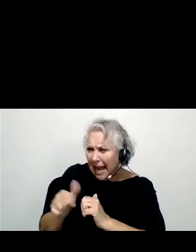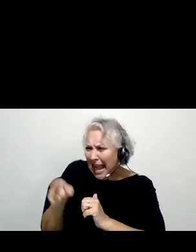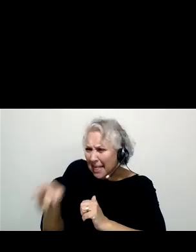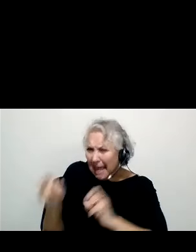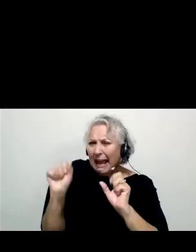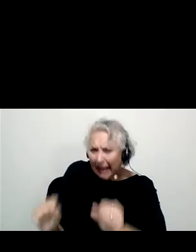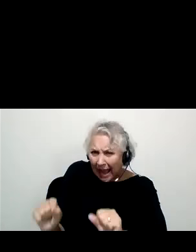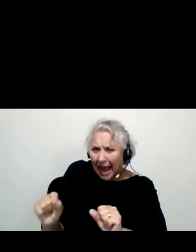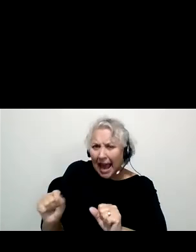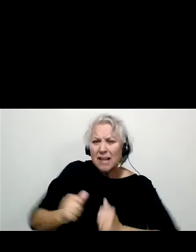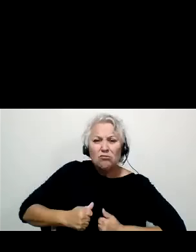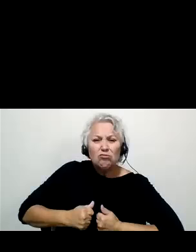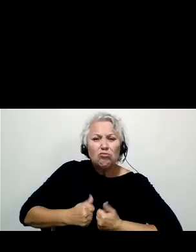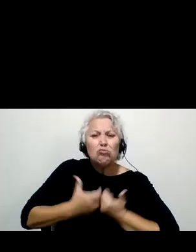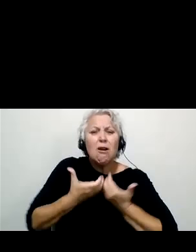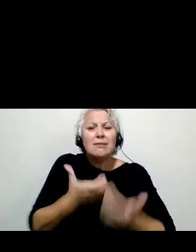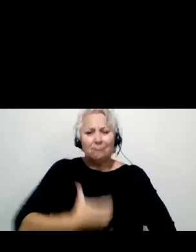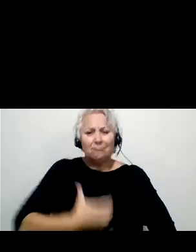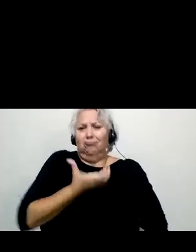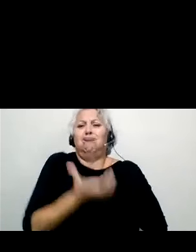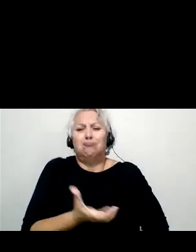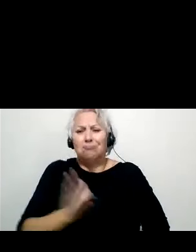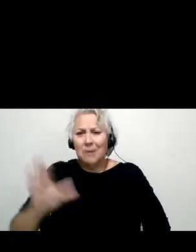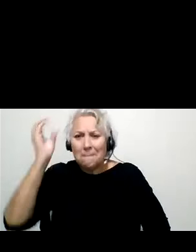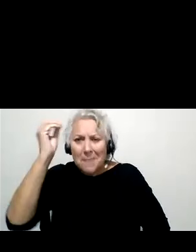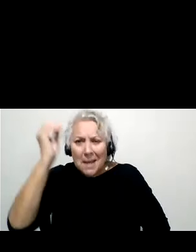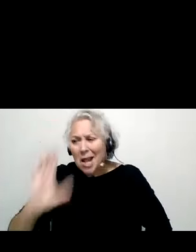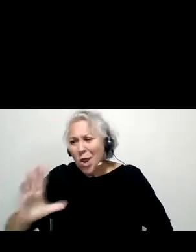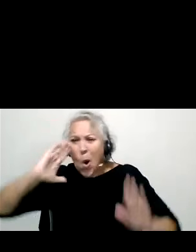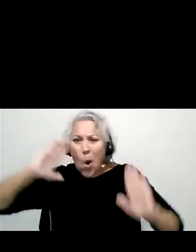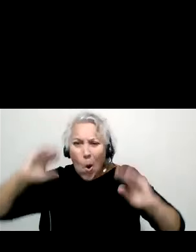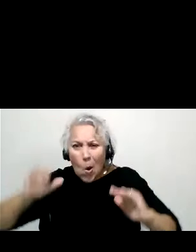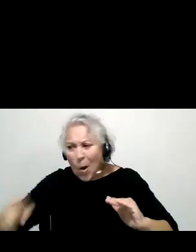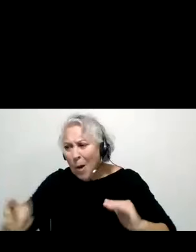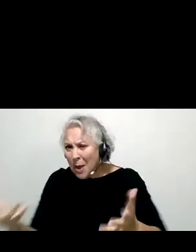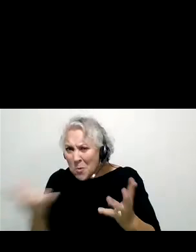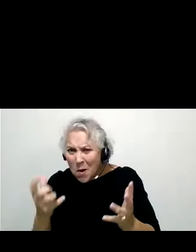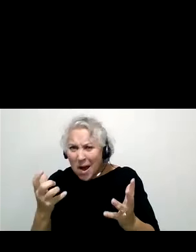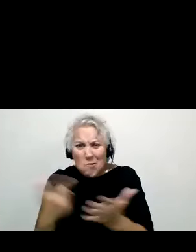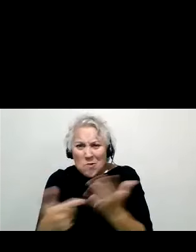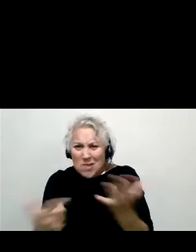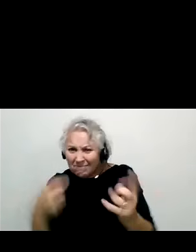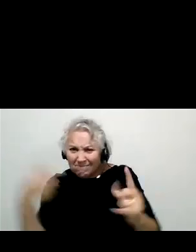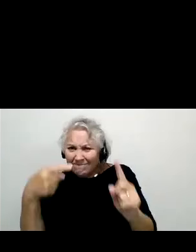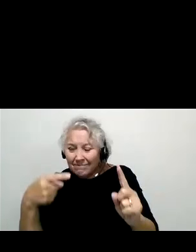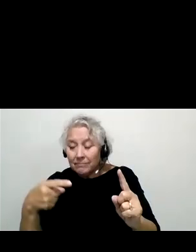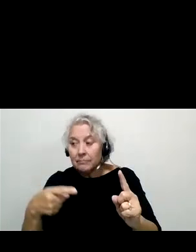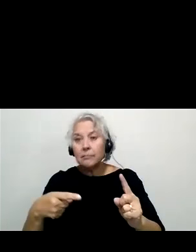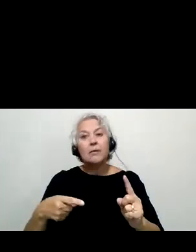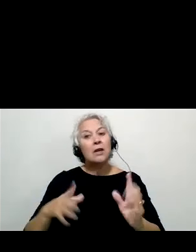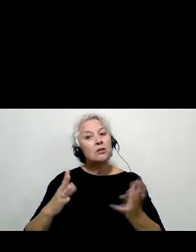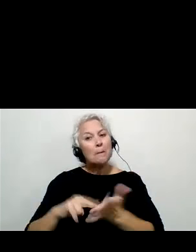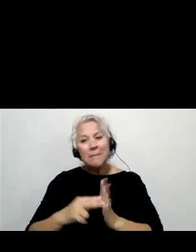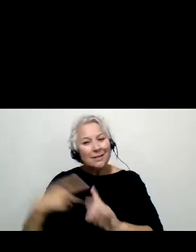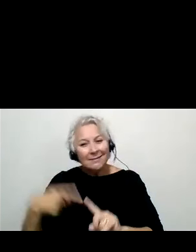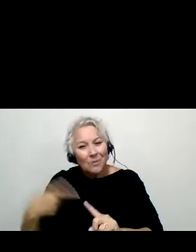to express their opinions and their hopes and where they want to go. And so bottom line, it